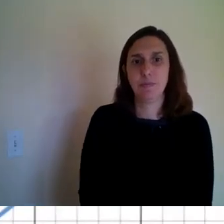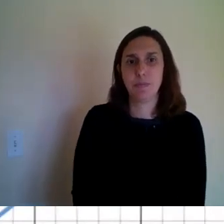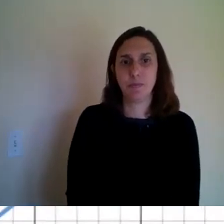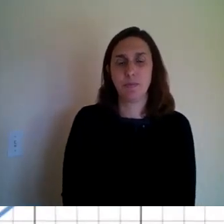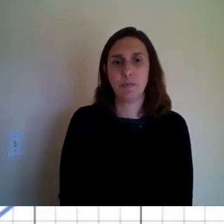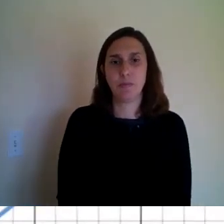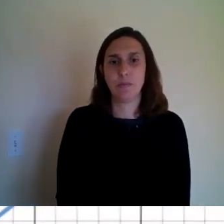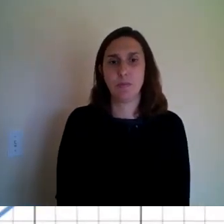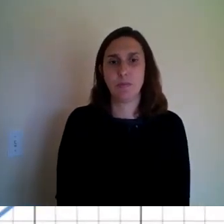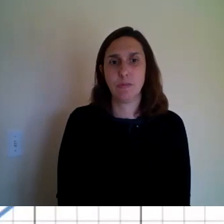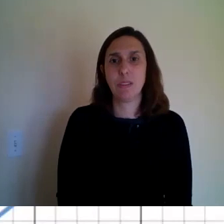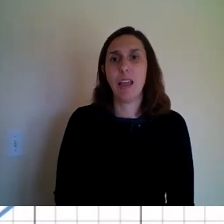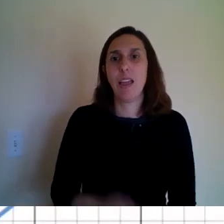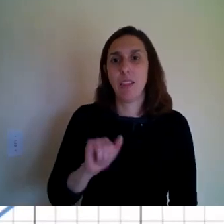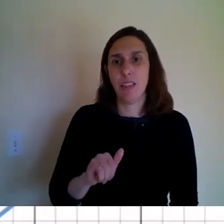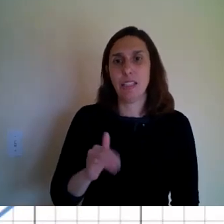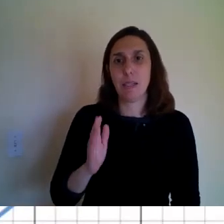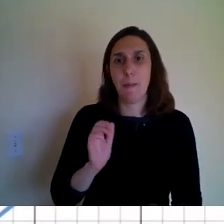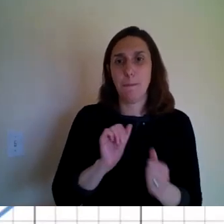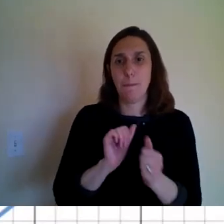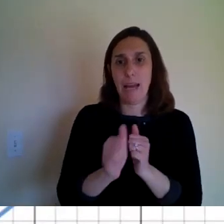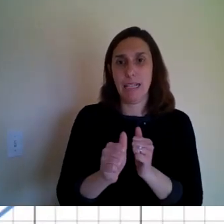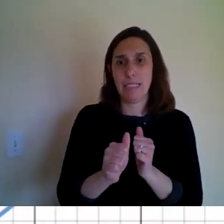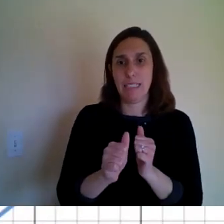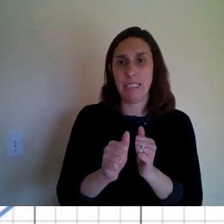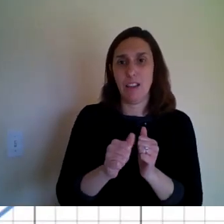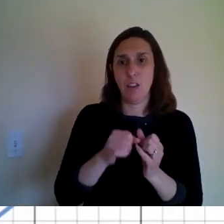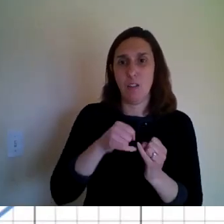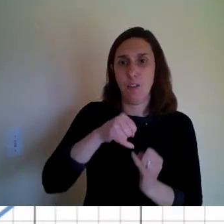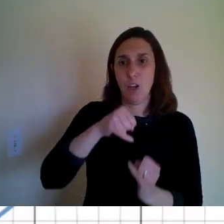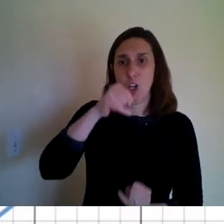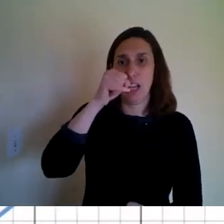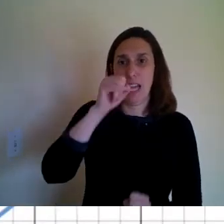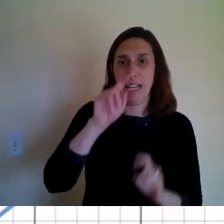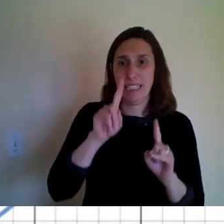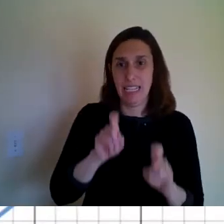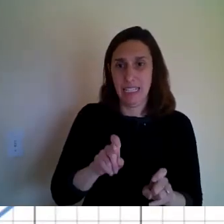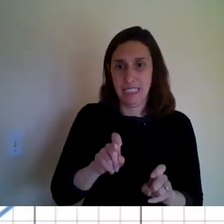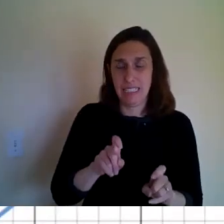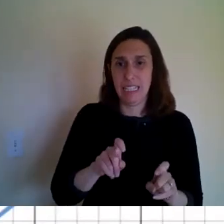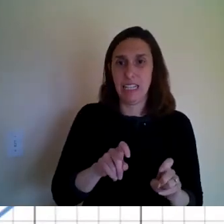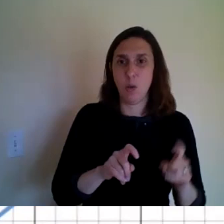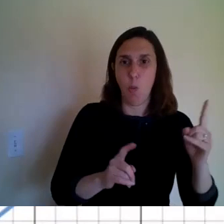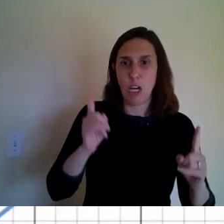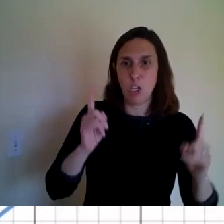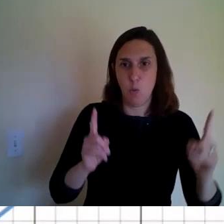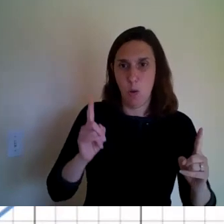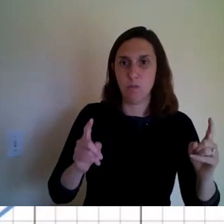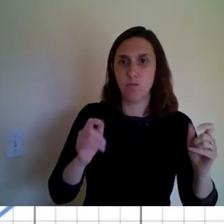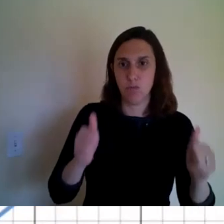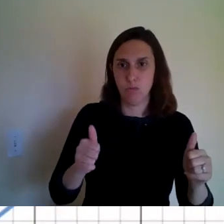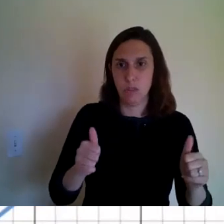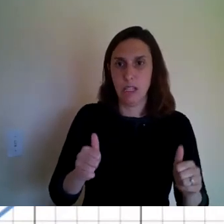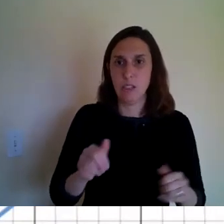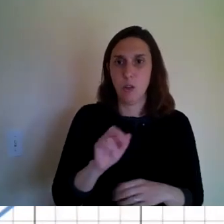This passes the vertical line test. It's a 1-to-1 function. So the range is all